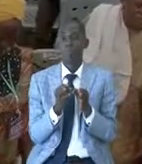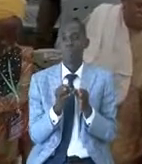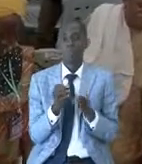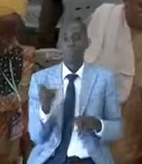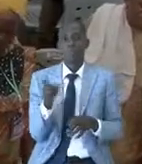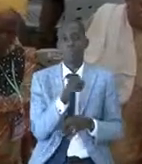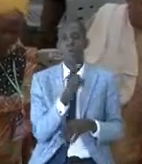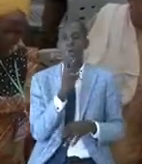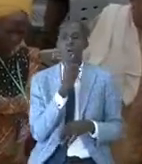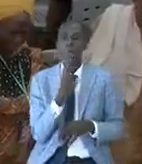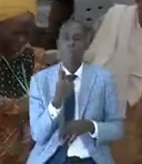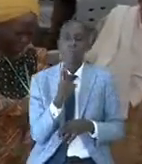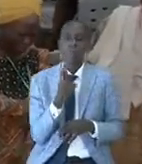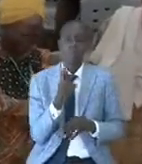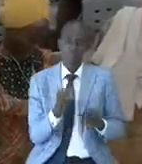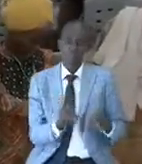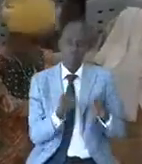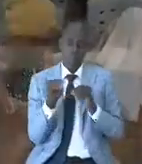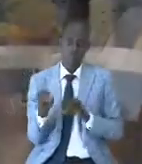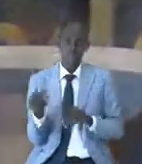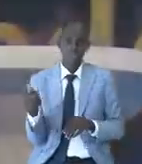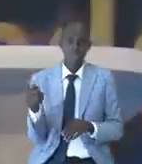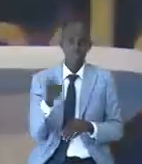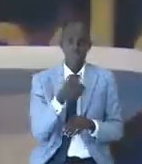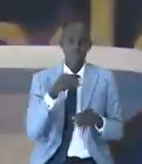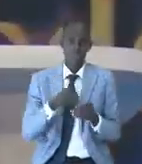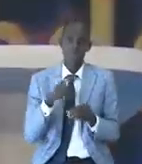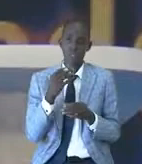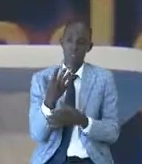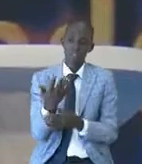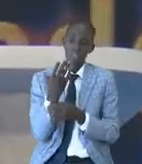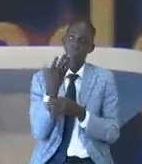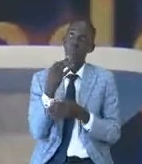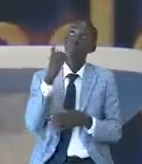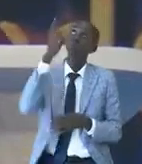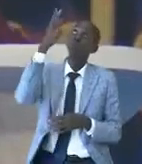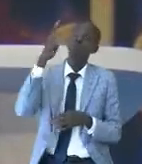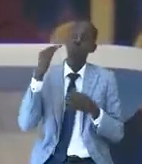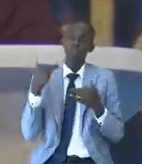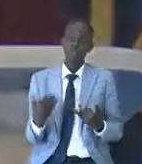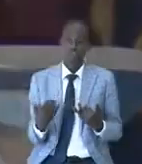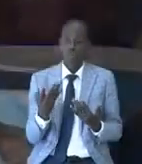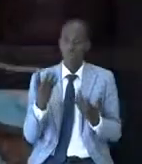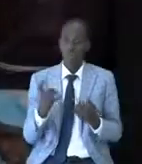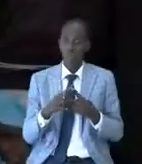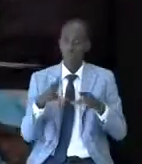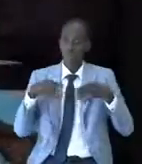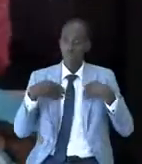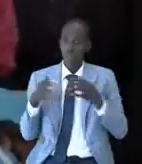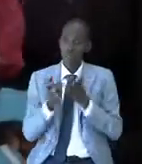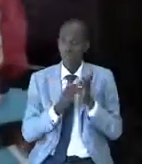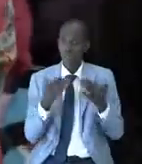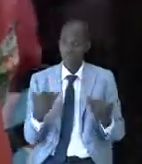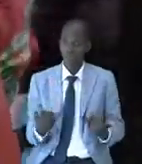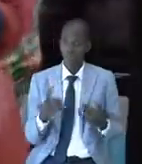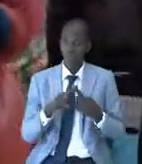putting yourself in the hand of the Almighty God now, wherever you are, just raise up your hand. We're not going to take